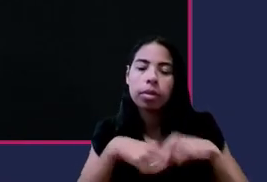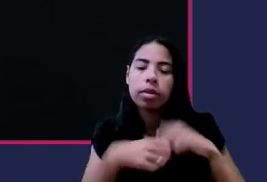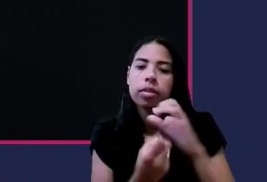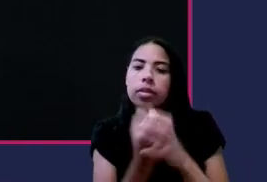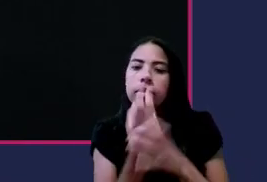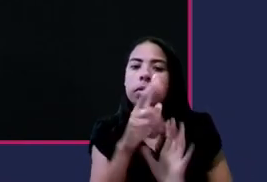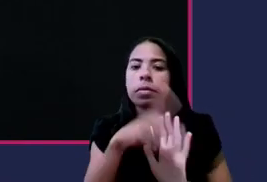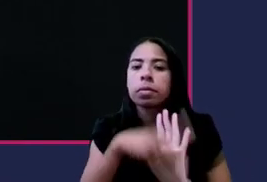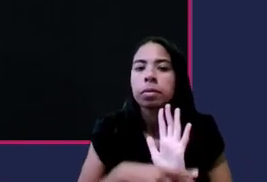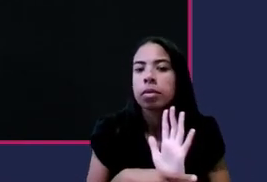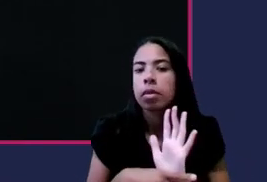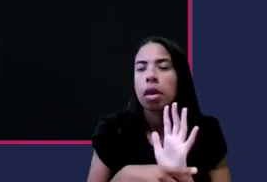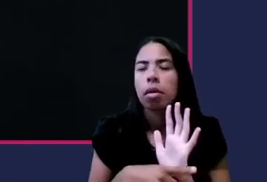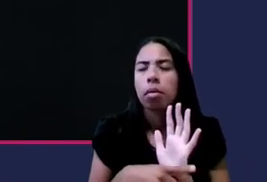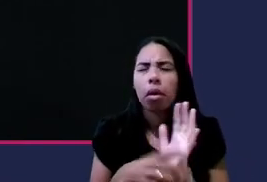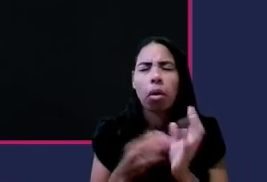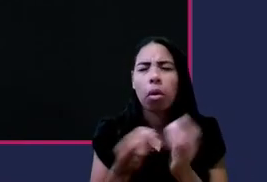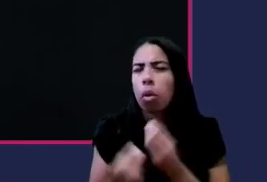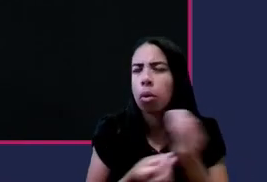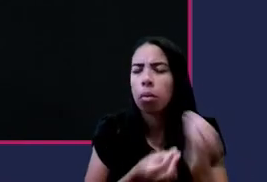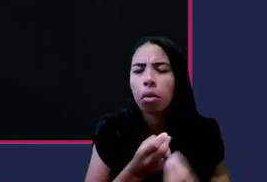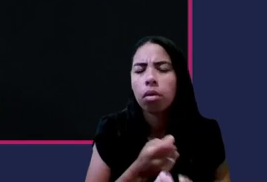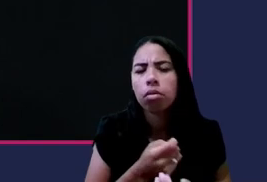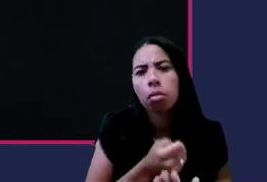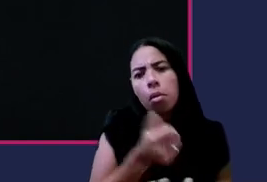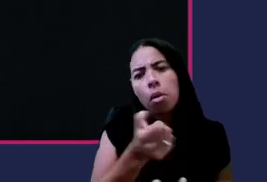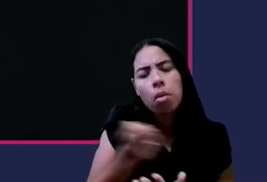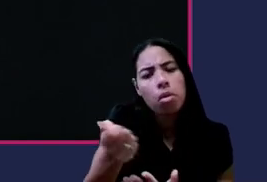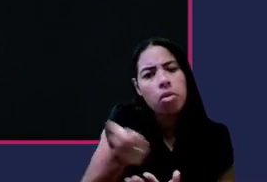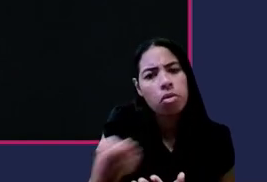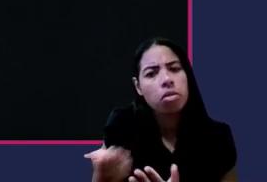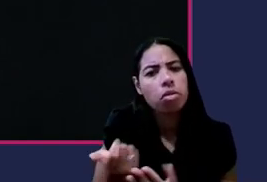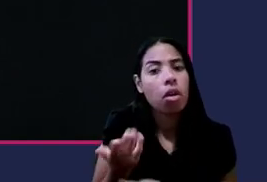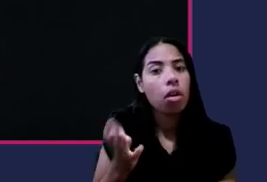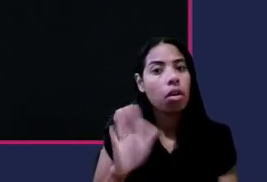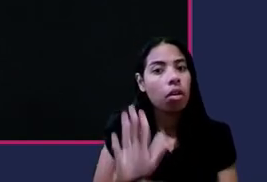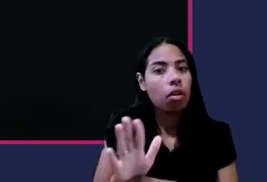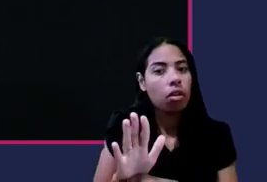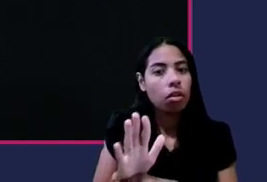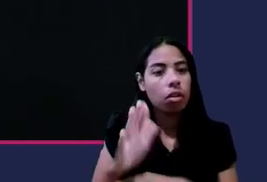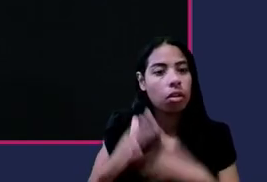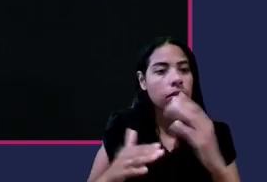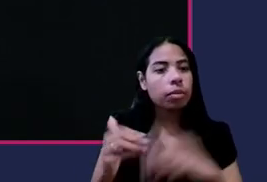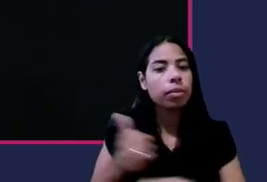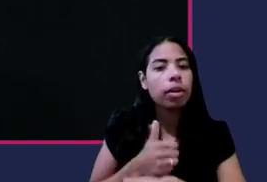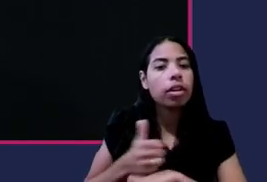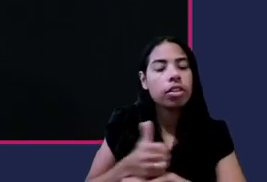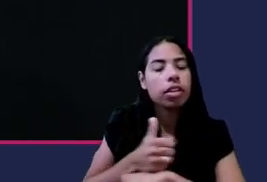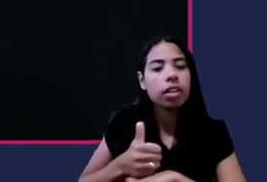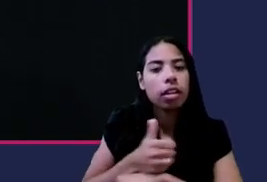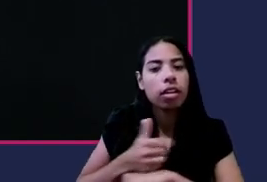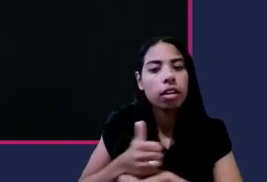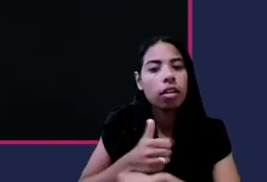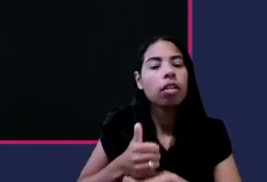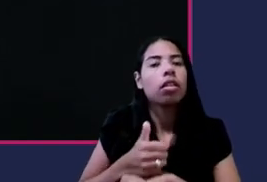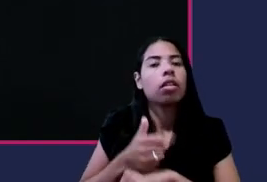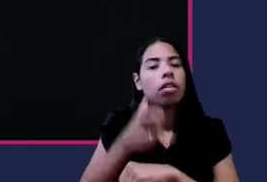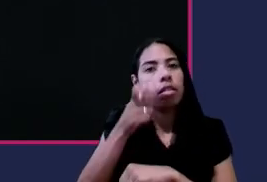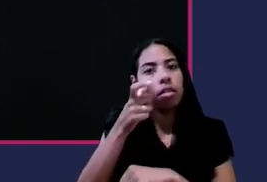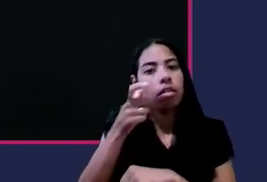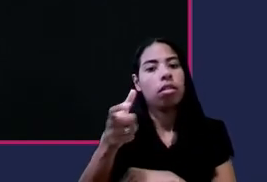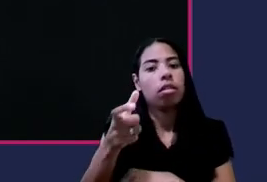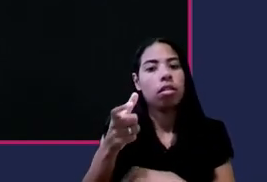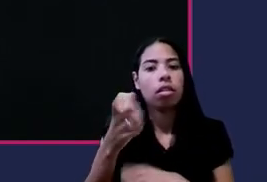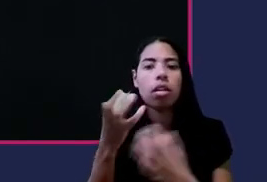we do that? We want to provide some benefits so that these professionals feel that they are being valued, they are